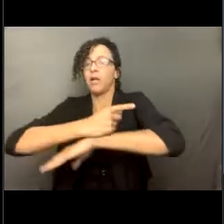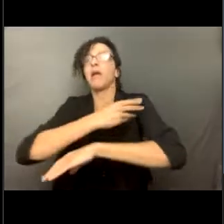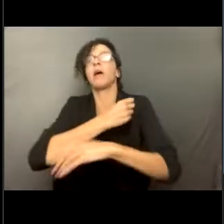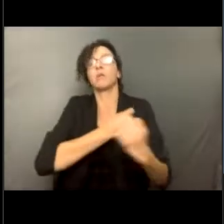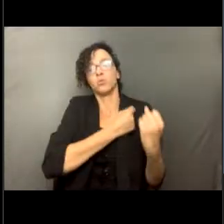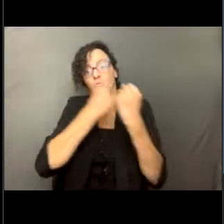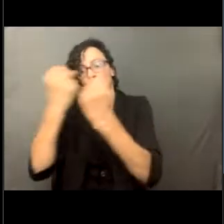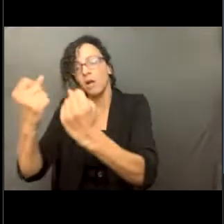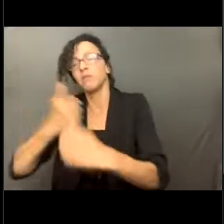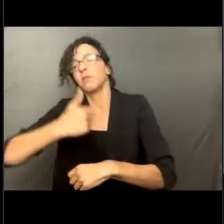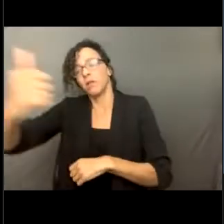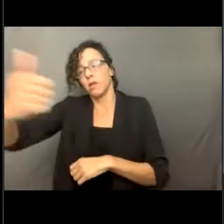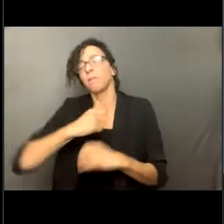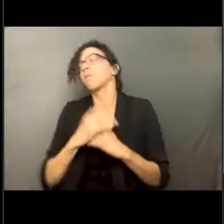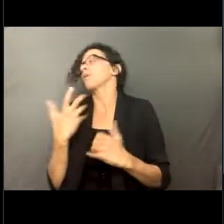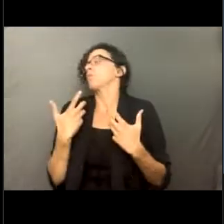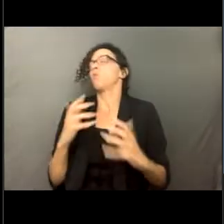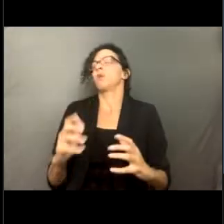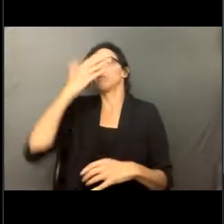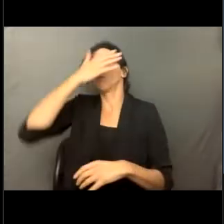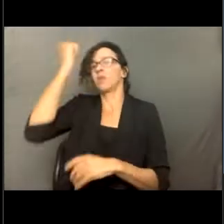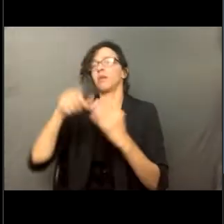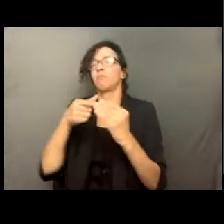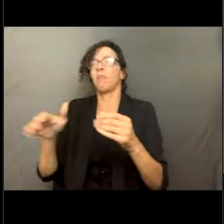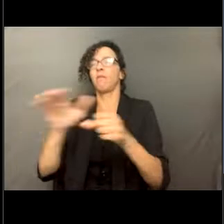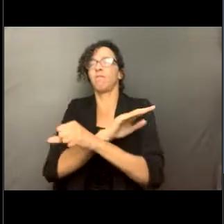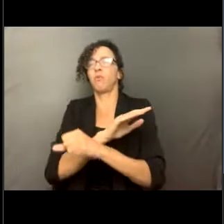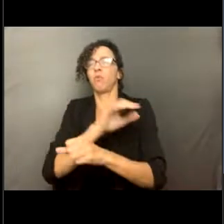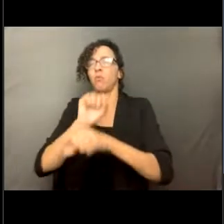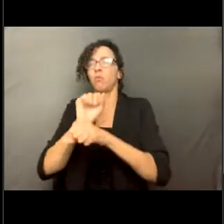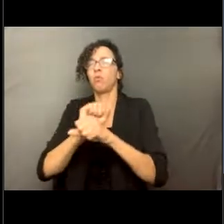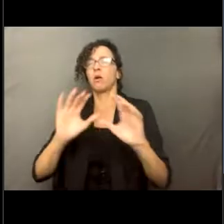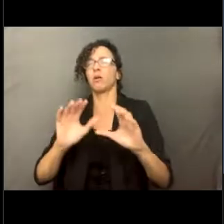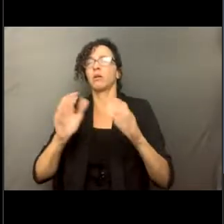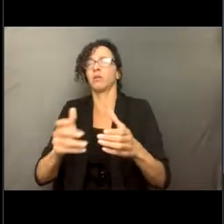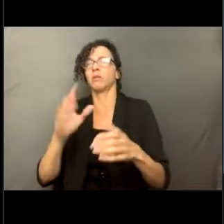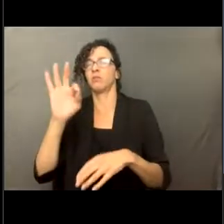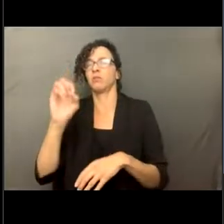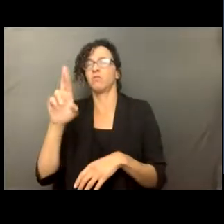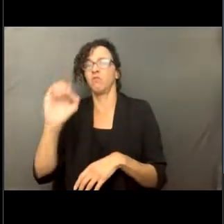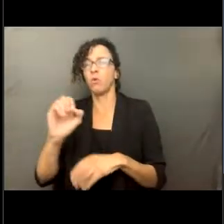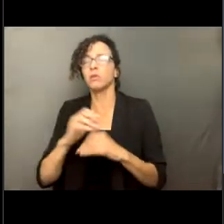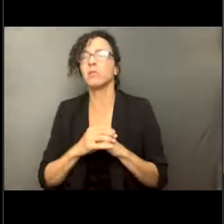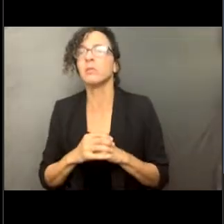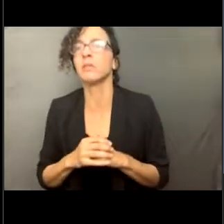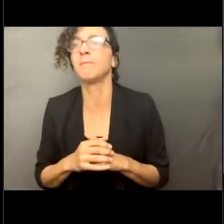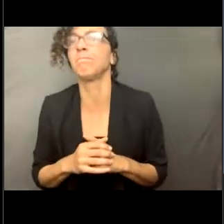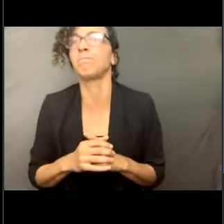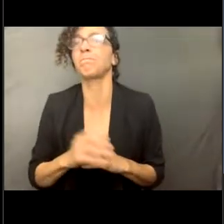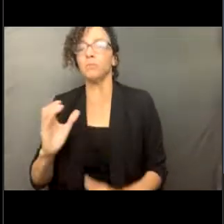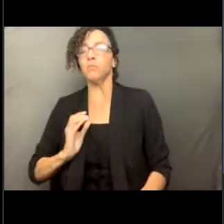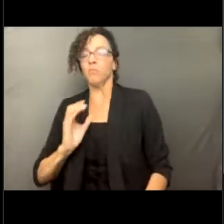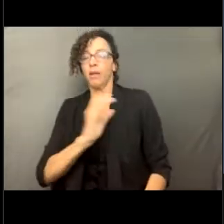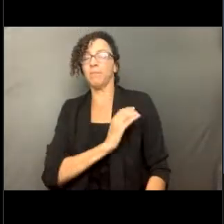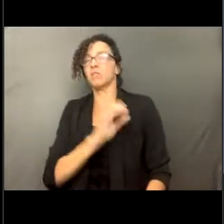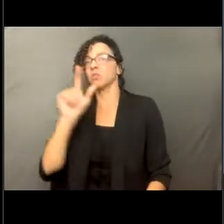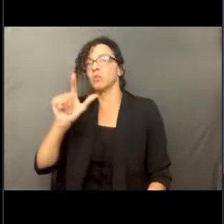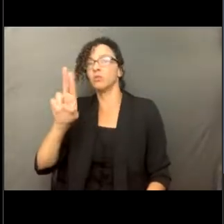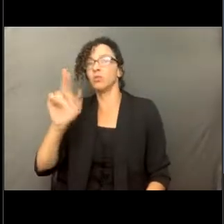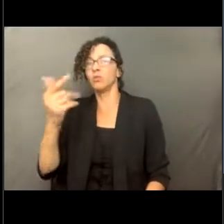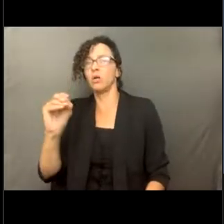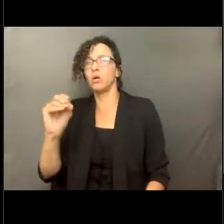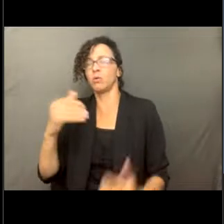Thank you. I think Commissioner Lugo, you had a question? I do. First, I want to just appreciate,